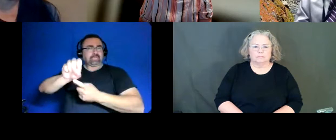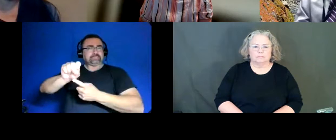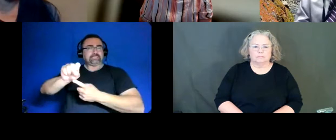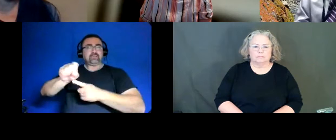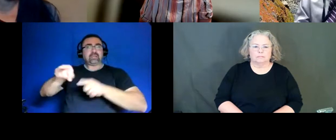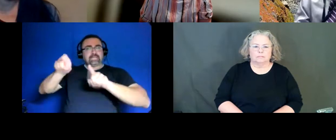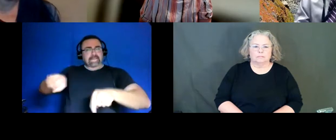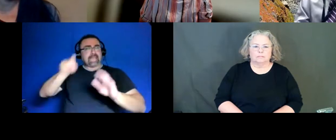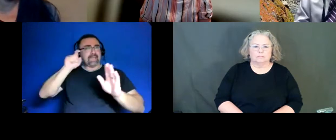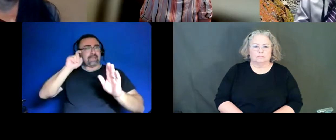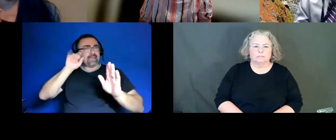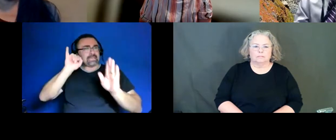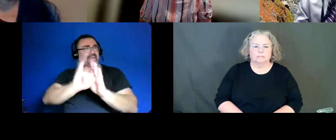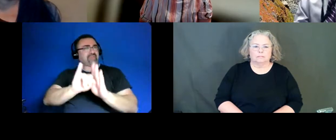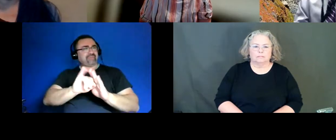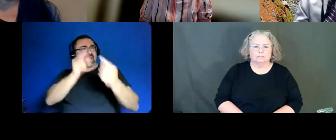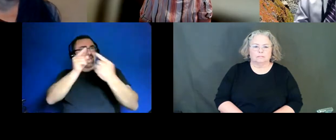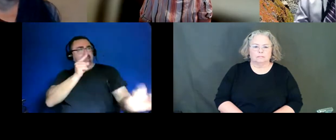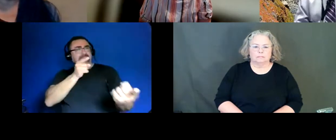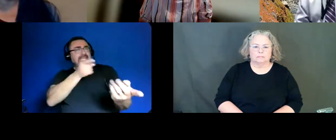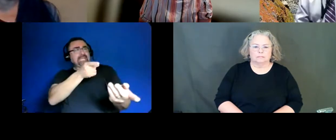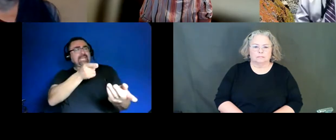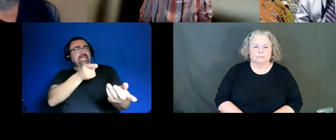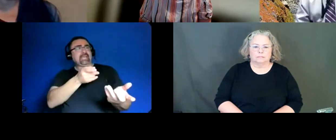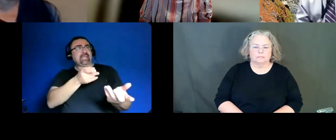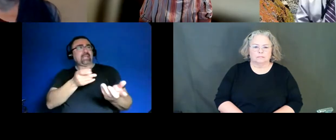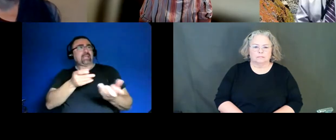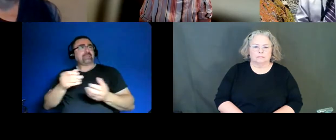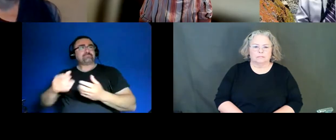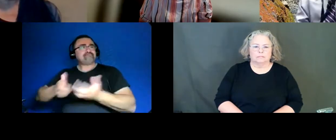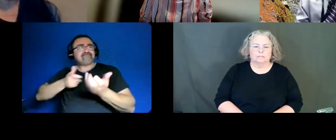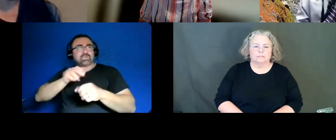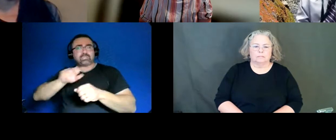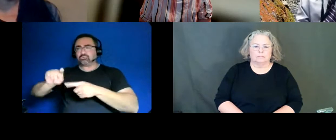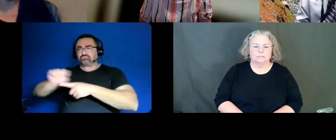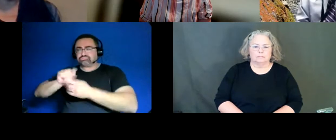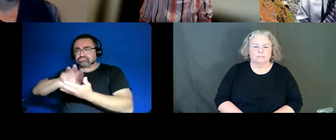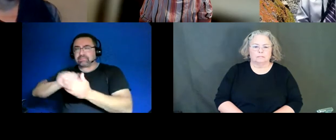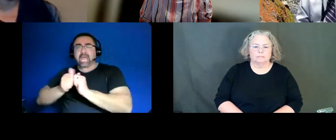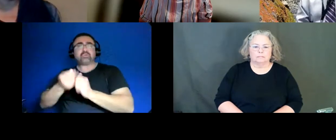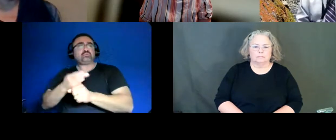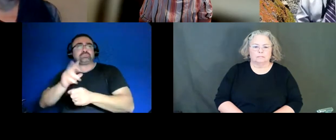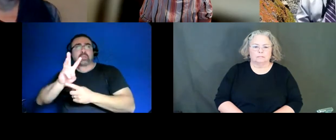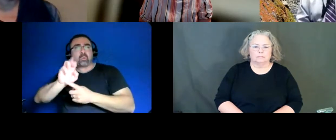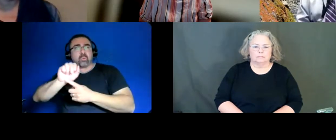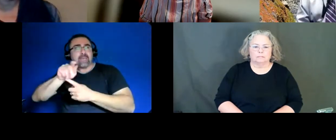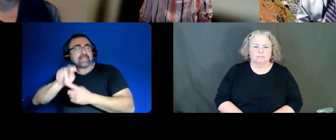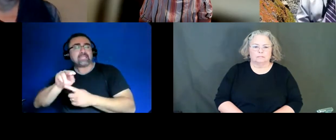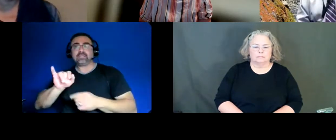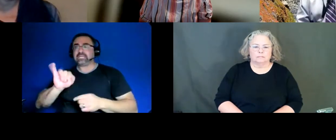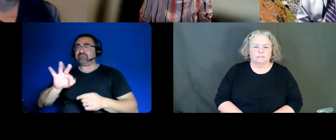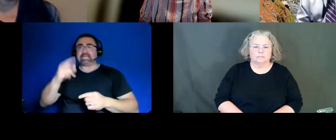can identify the enemy and are trained to use the weapons. So if you can think of